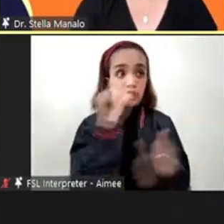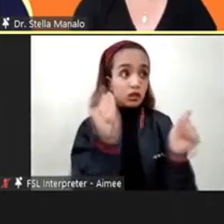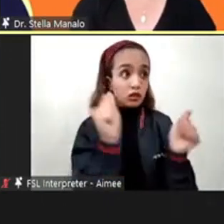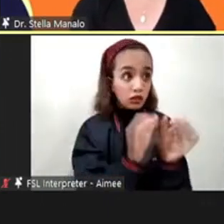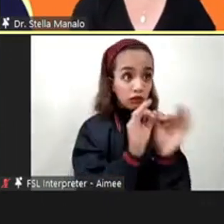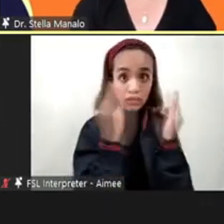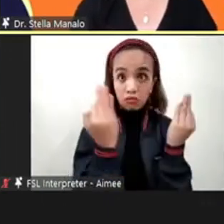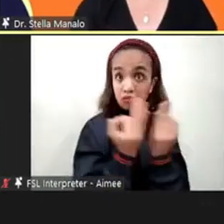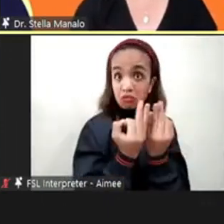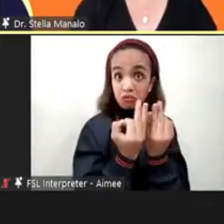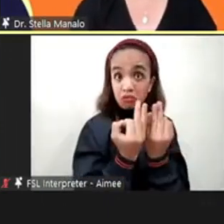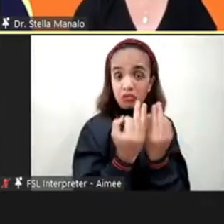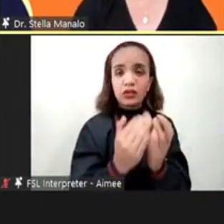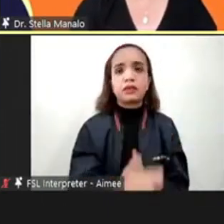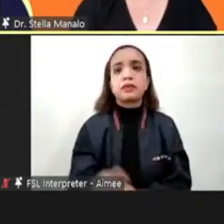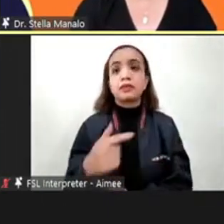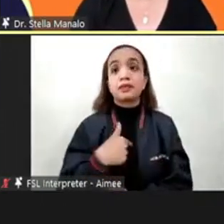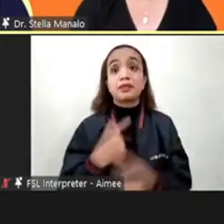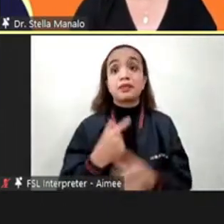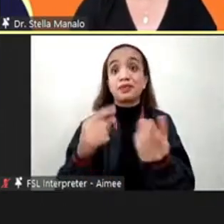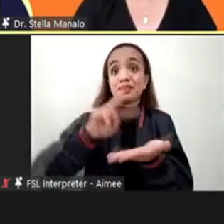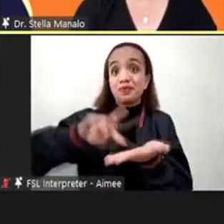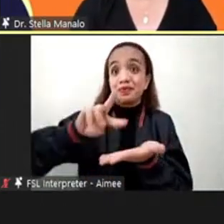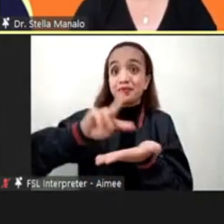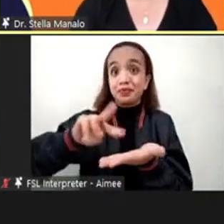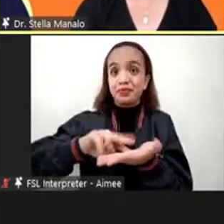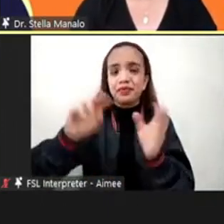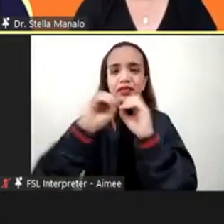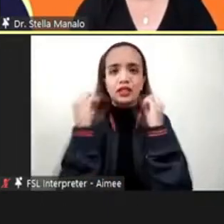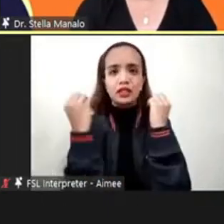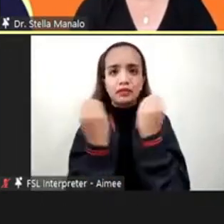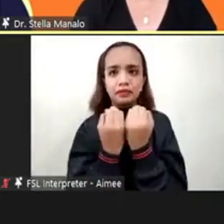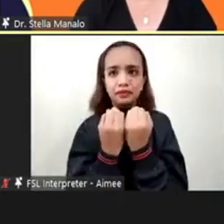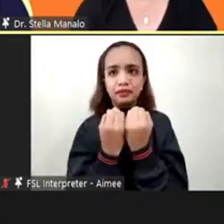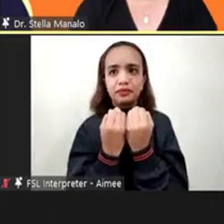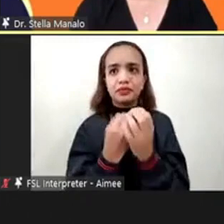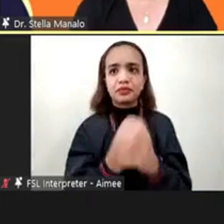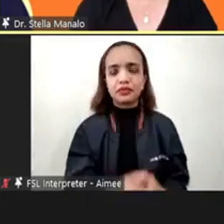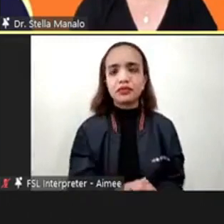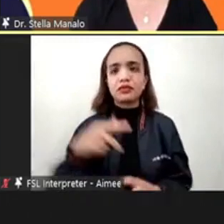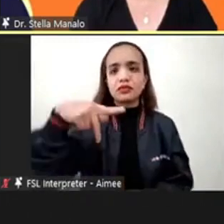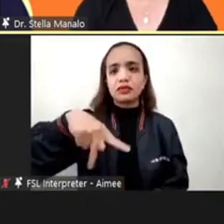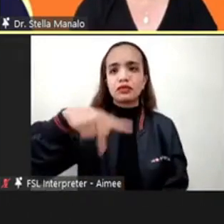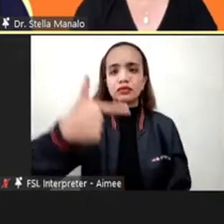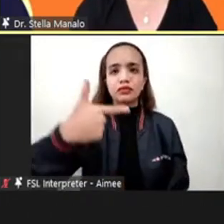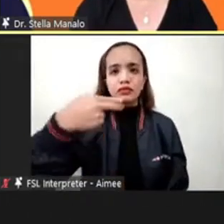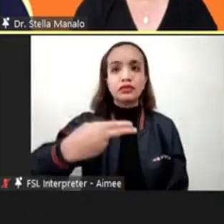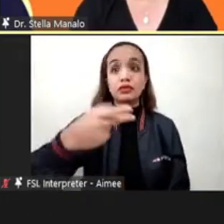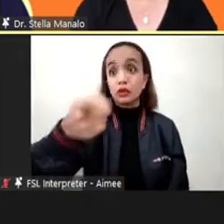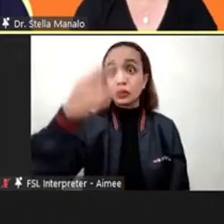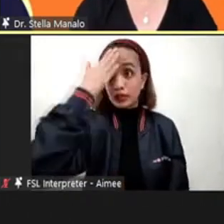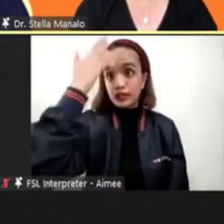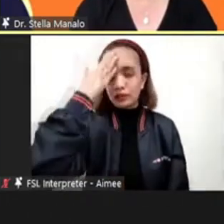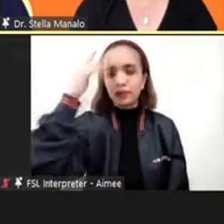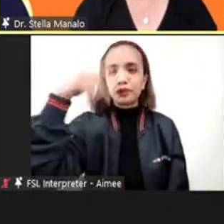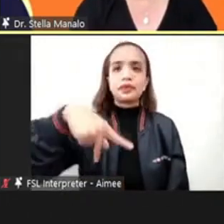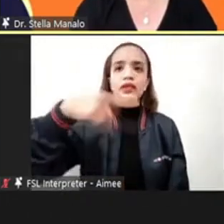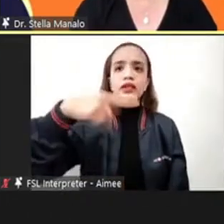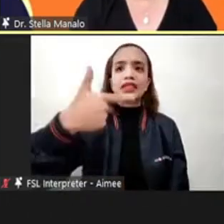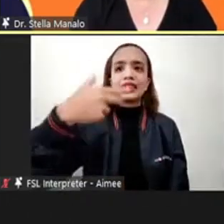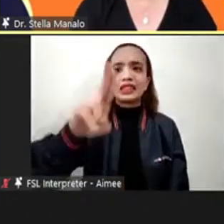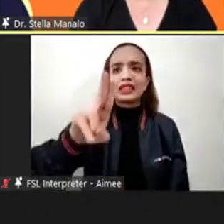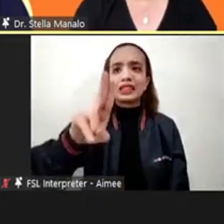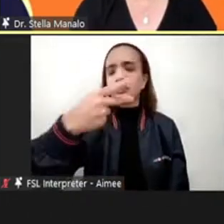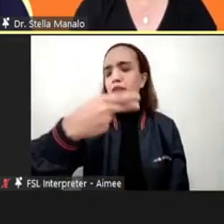So I did an informal survey in our organization sa CPU-PGH, and you know that PGH is a COVID